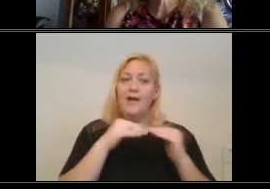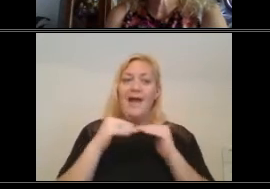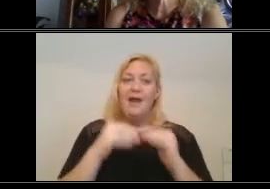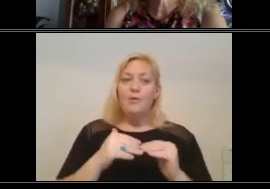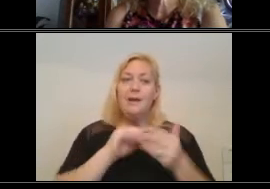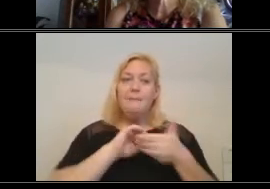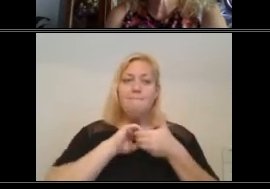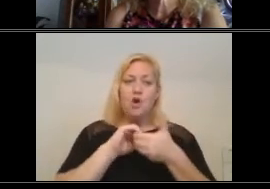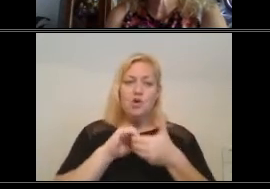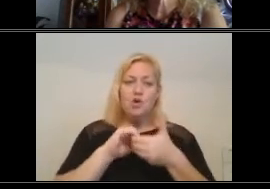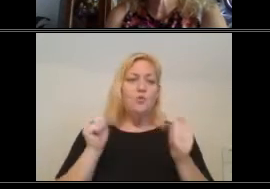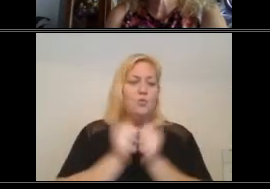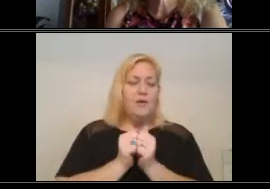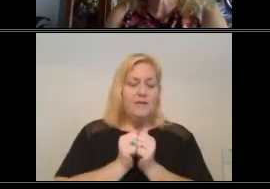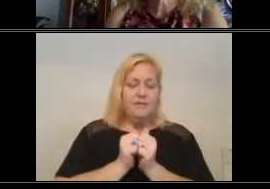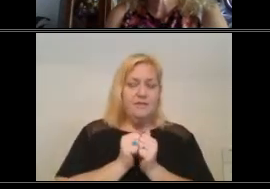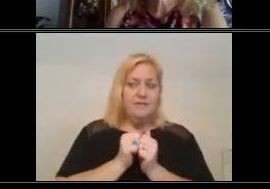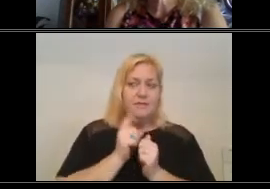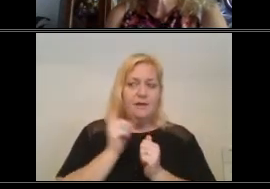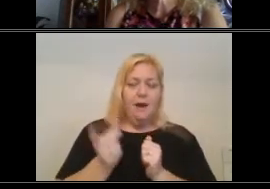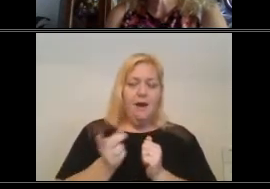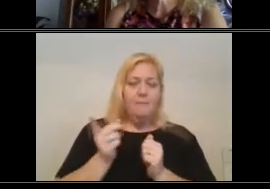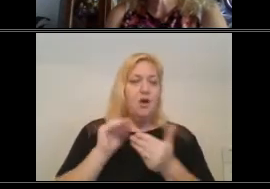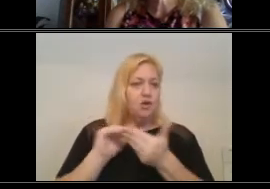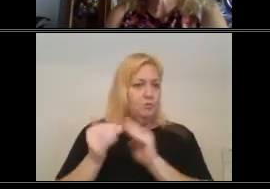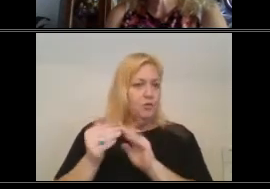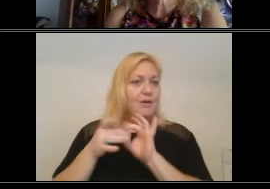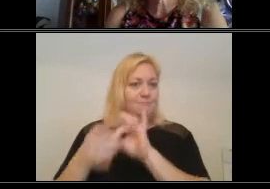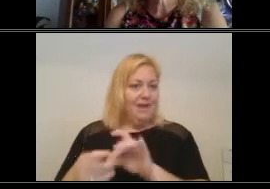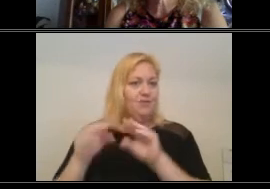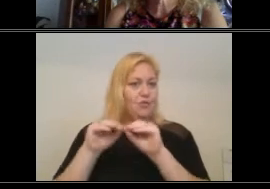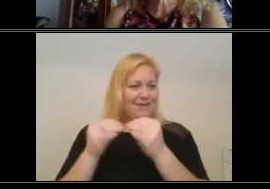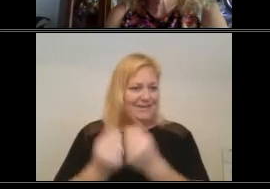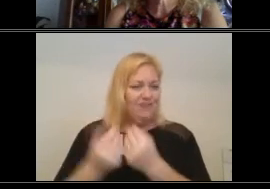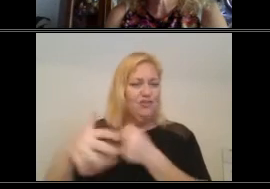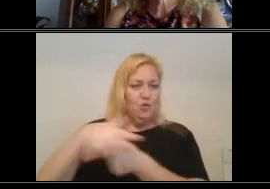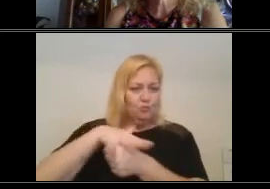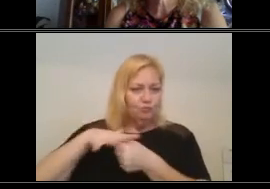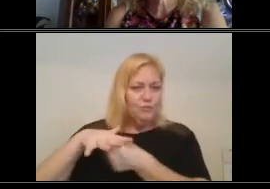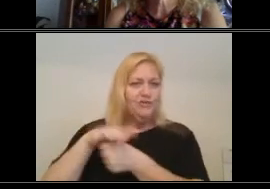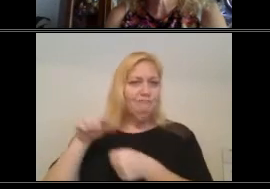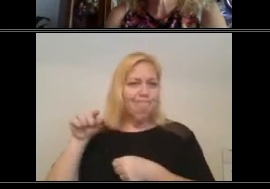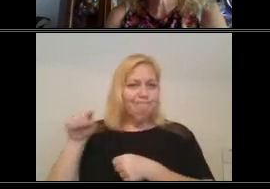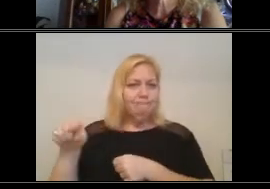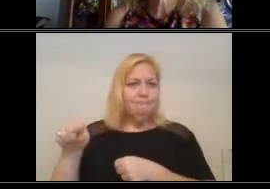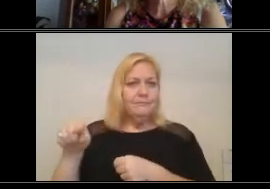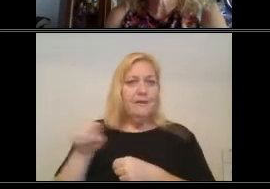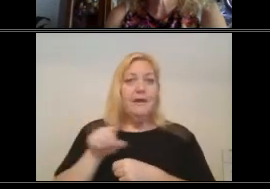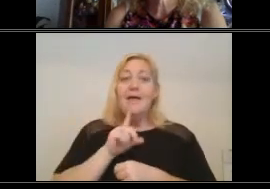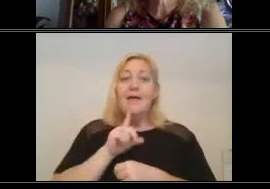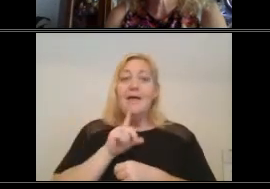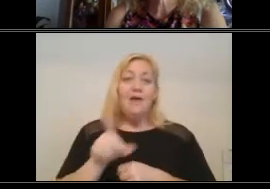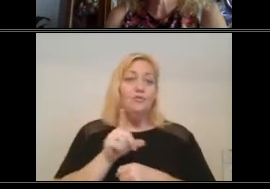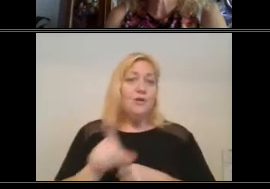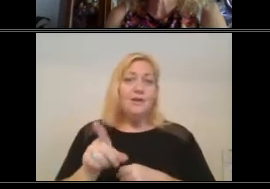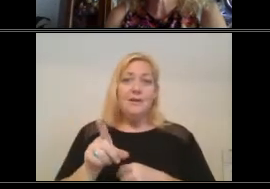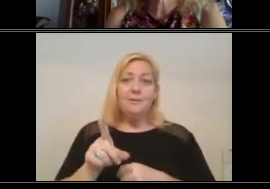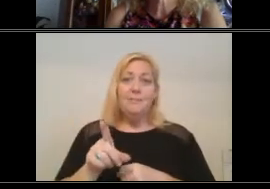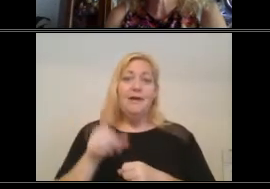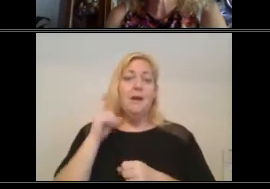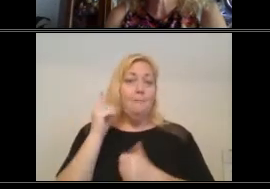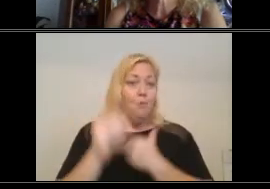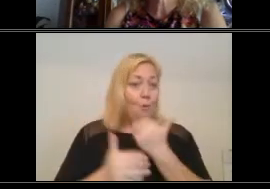framework with the community-based organizations around the region. It has been a